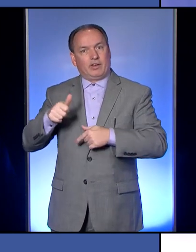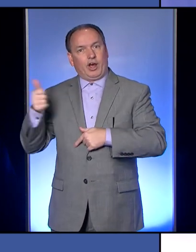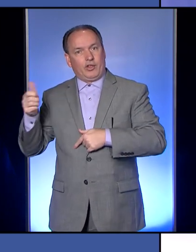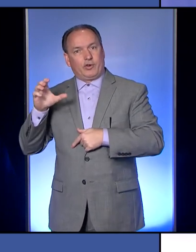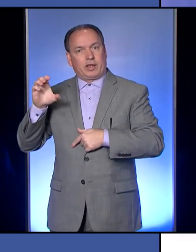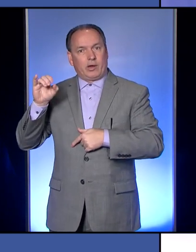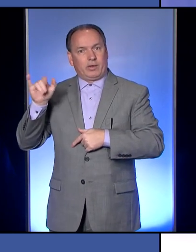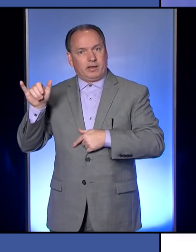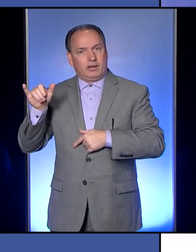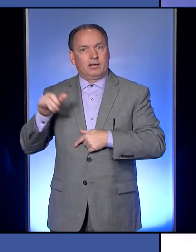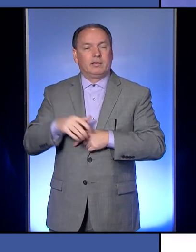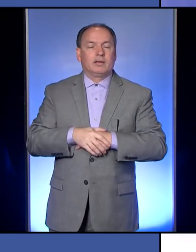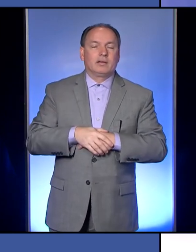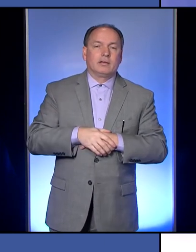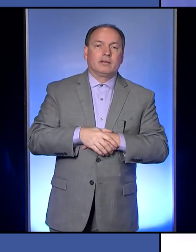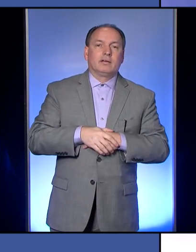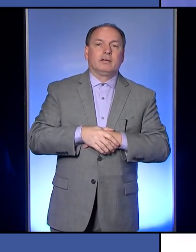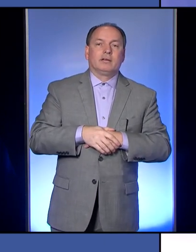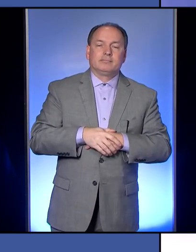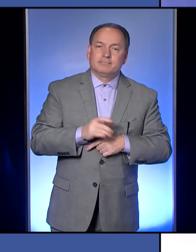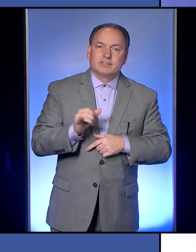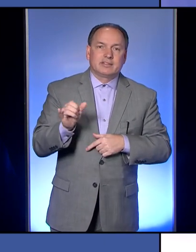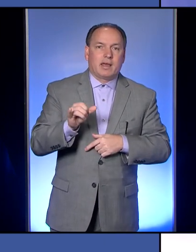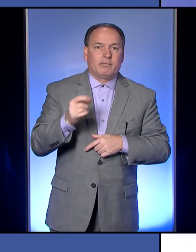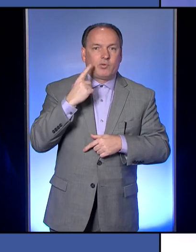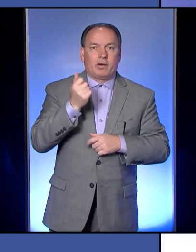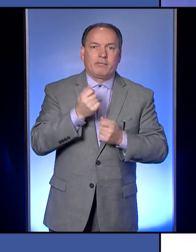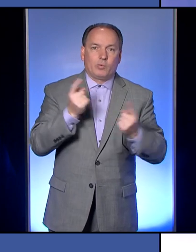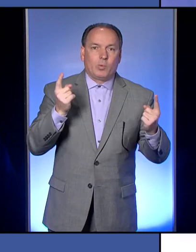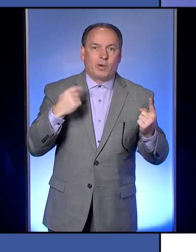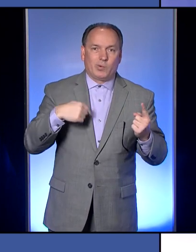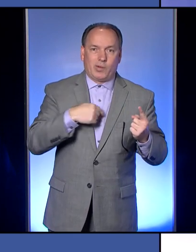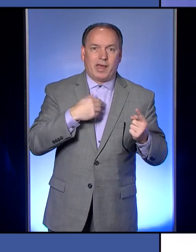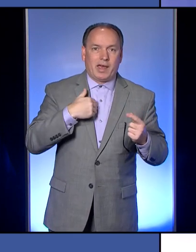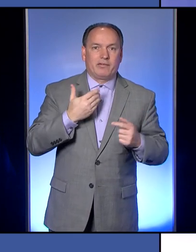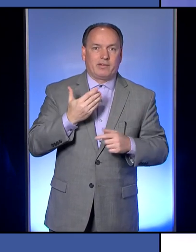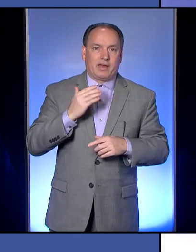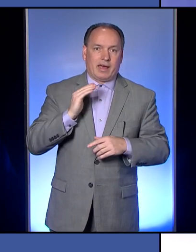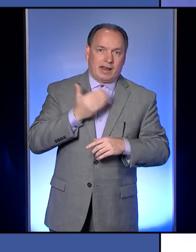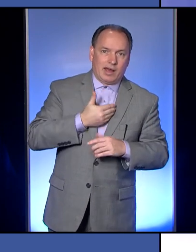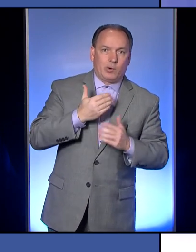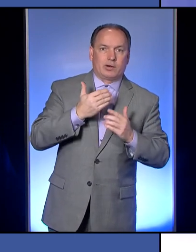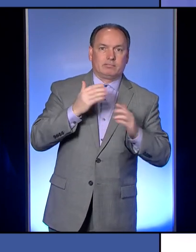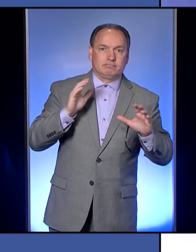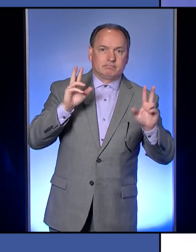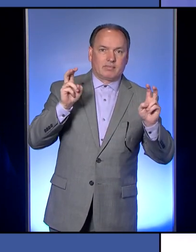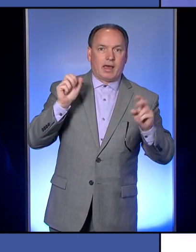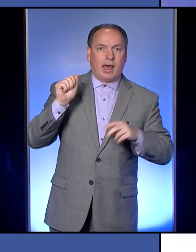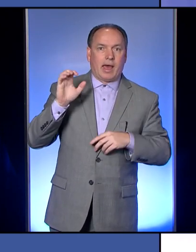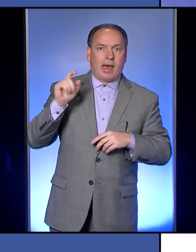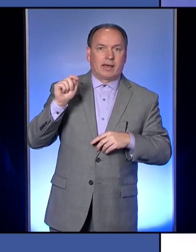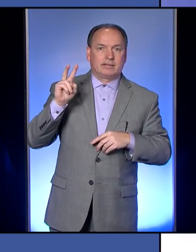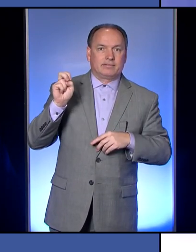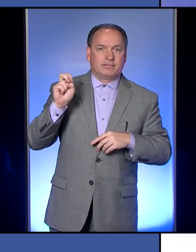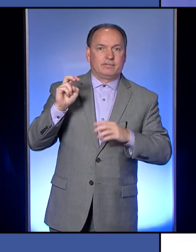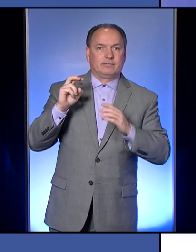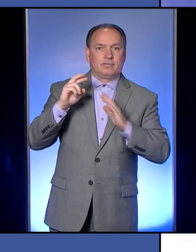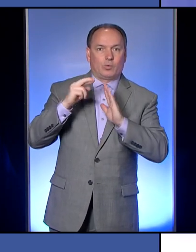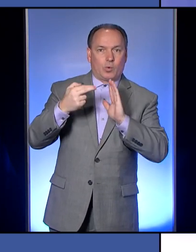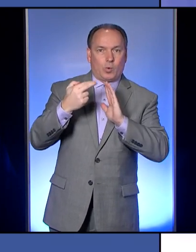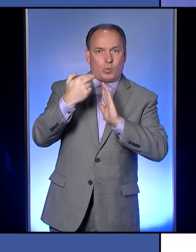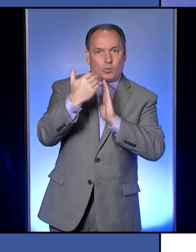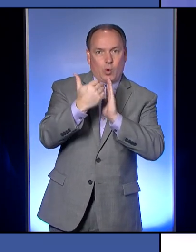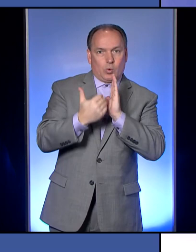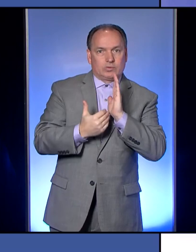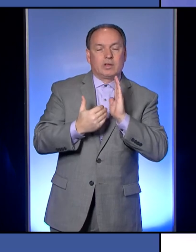county, just as anyone else who we have on our active roles. They would then be contacting